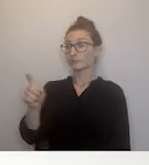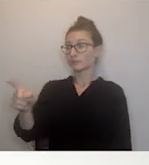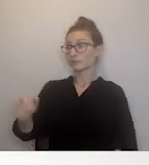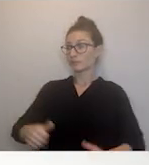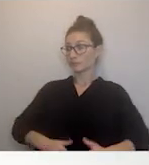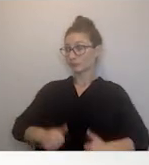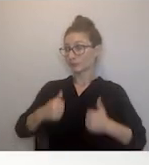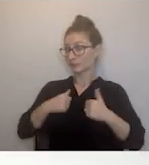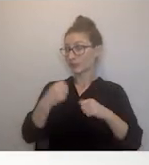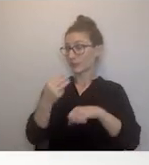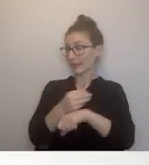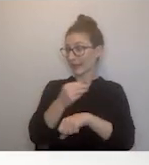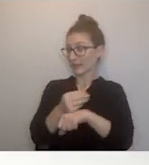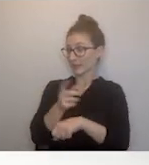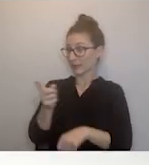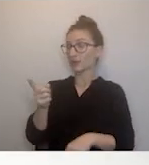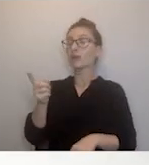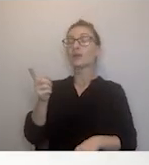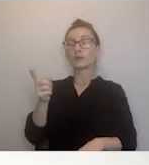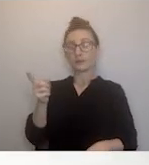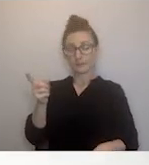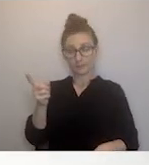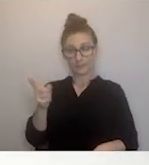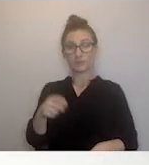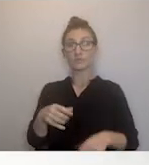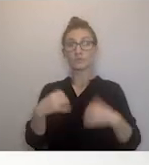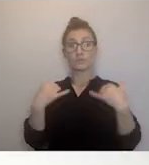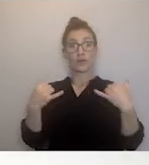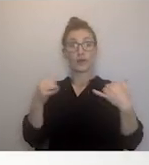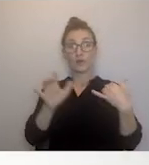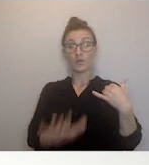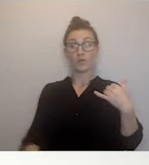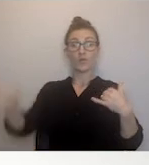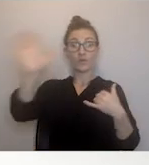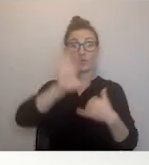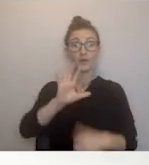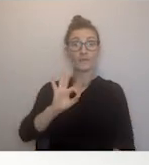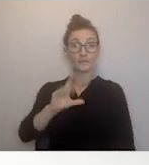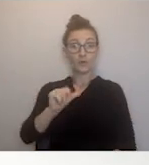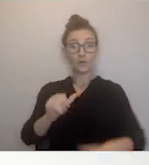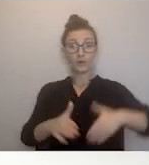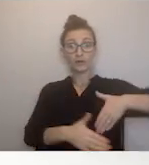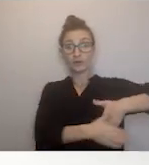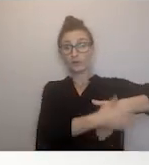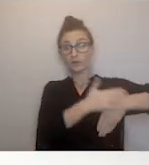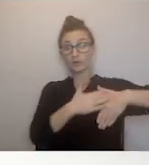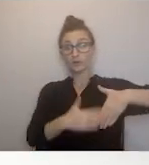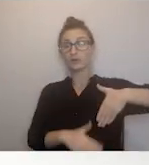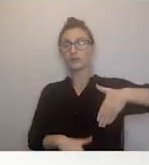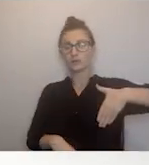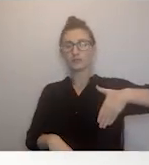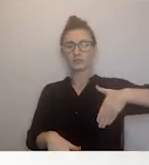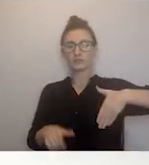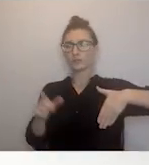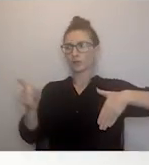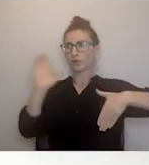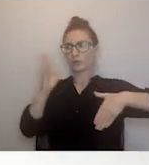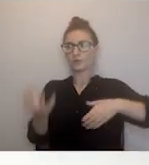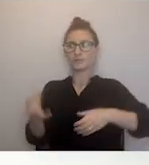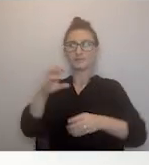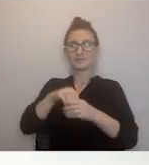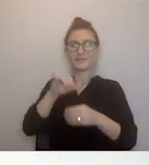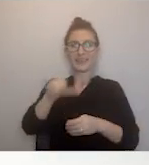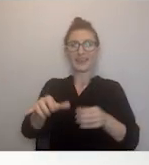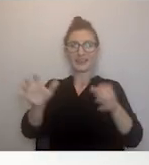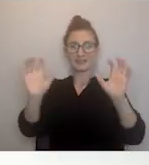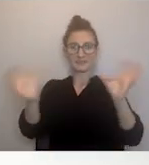You're located, so she said she's located in Miami. Yeah, so what we do currently is all across the state of Florida, so you would be active